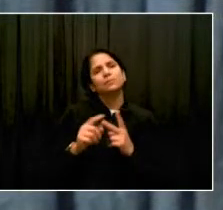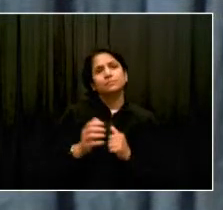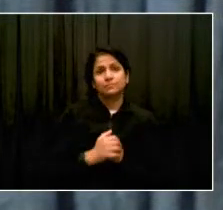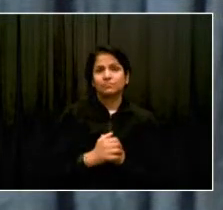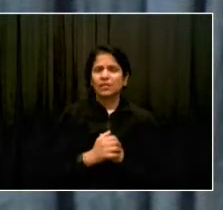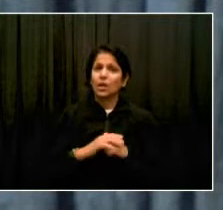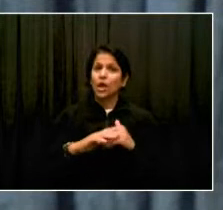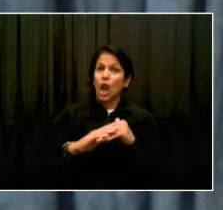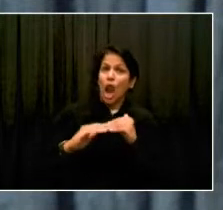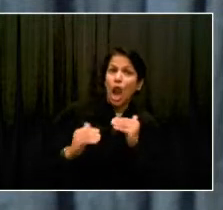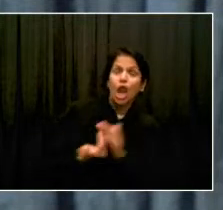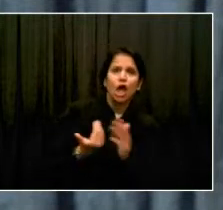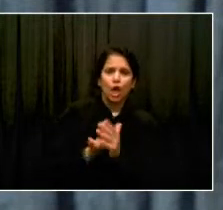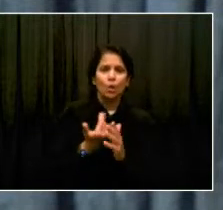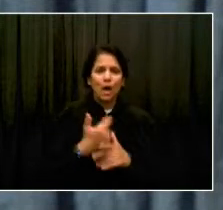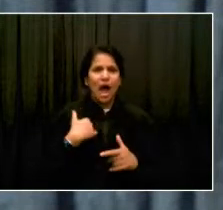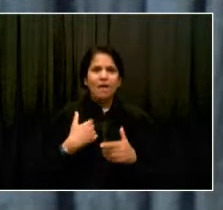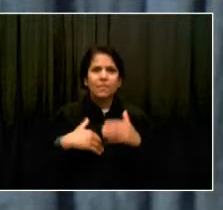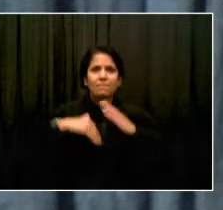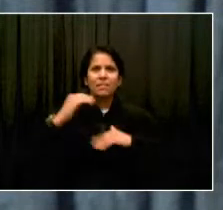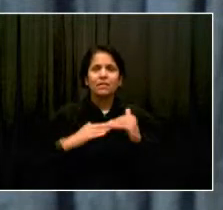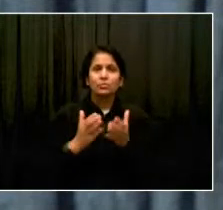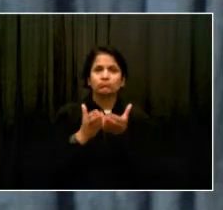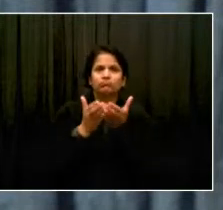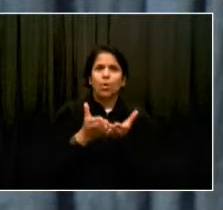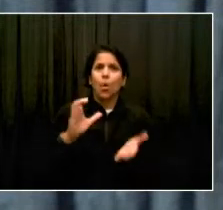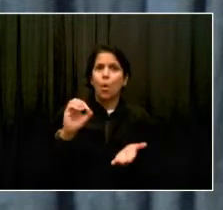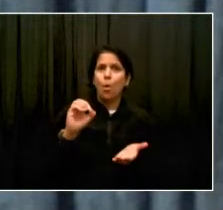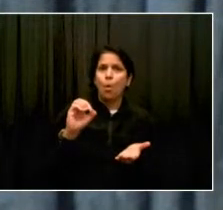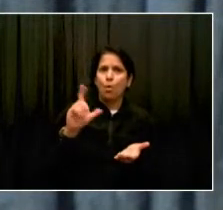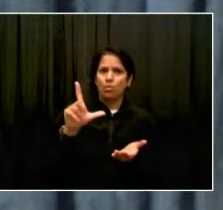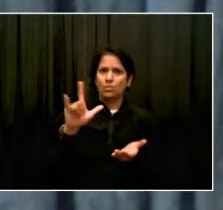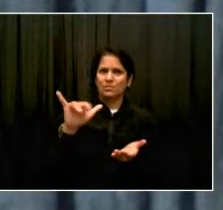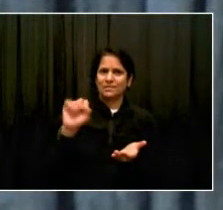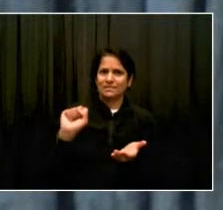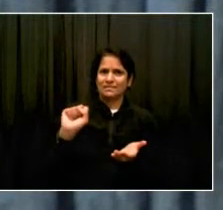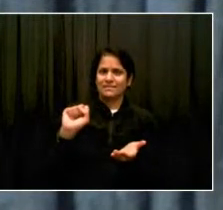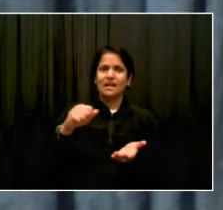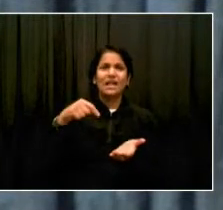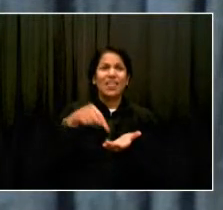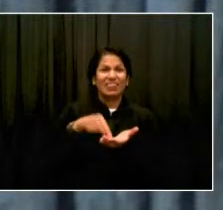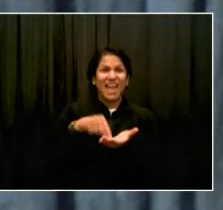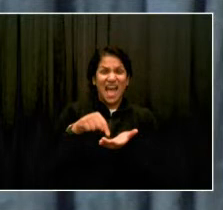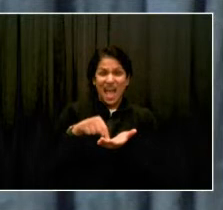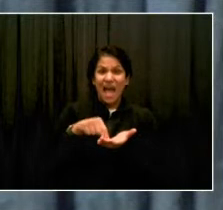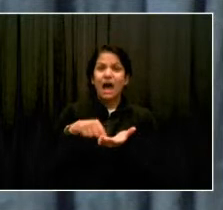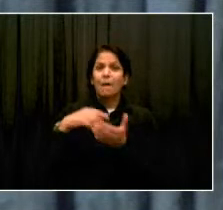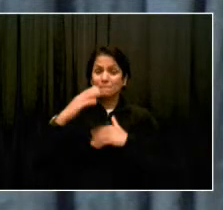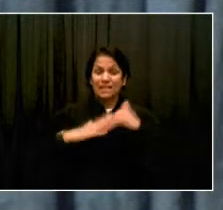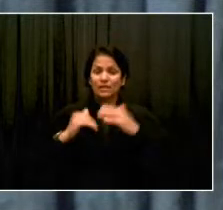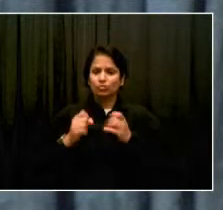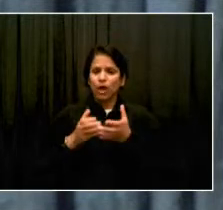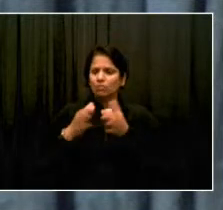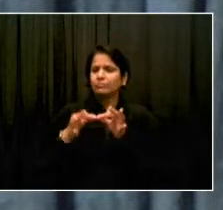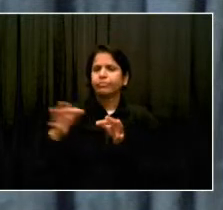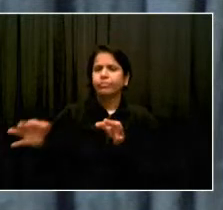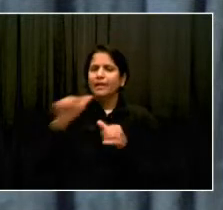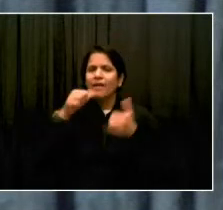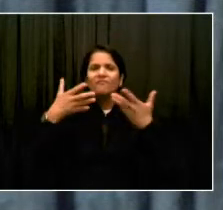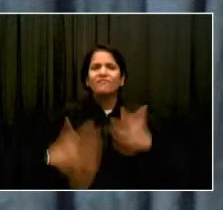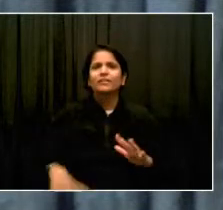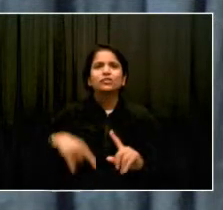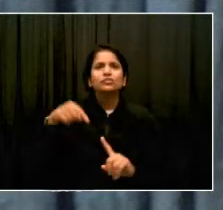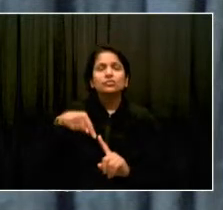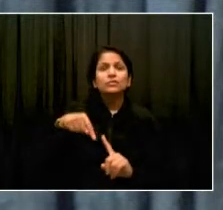we don't want to delay that. So we've got a lot of needs and a limited talent pool, but we're going to do everything humanly